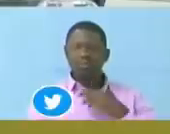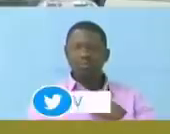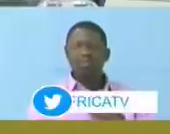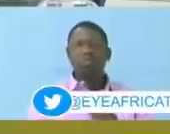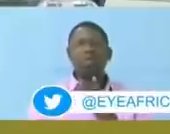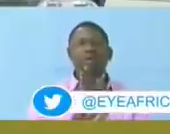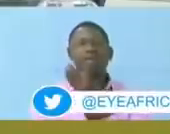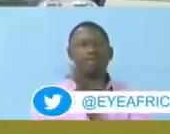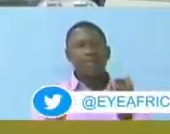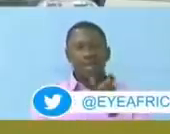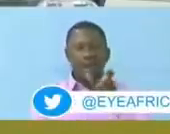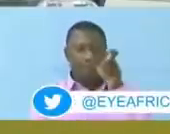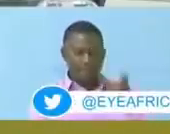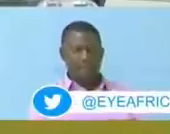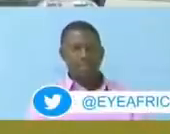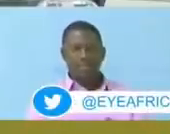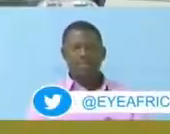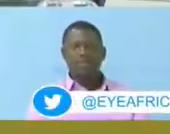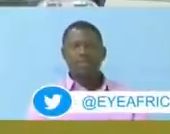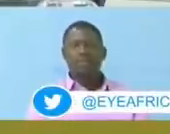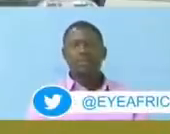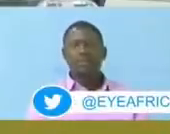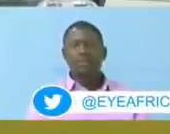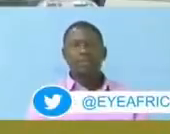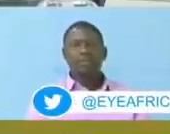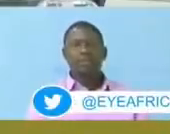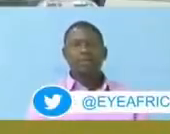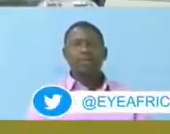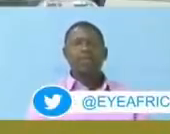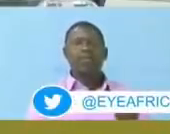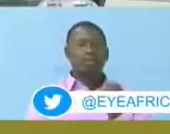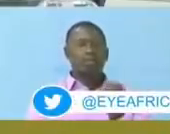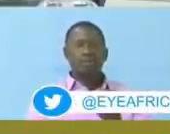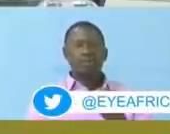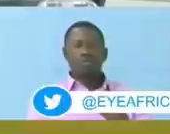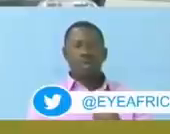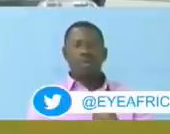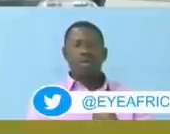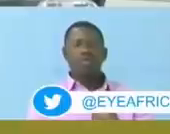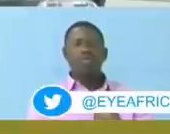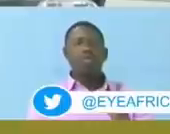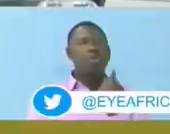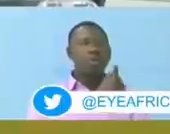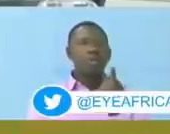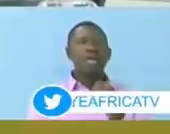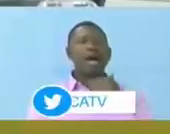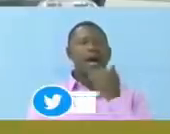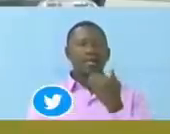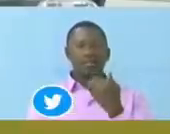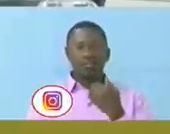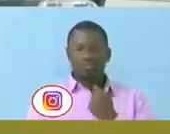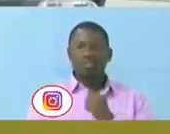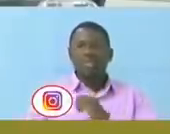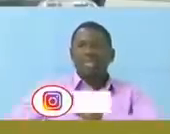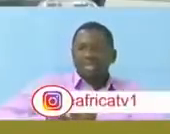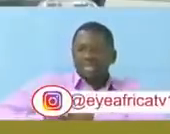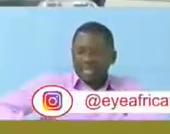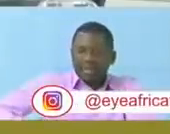purkaje amari ya bumutokon. Because I was only asked to take custody of her.